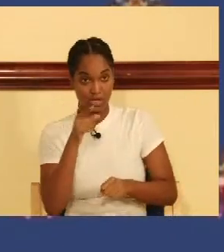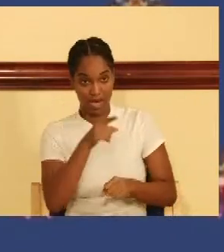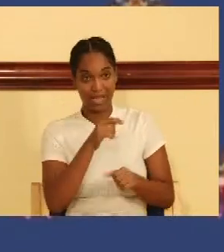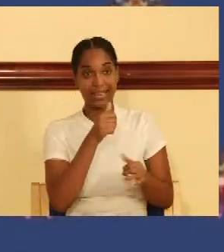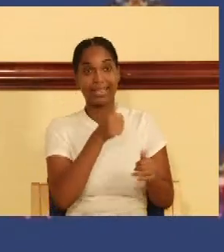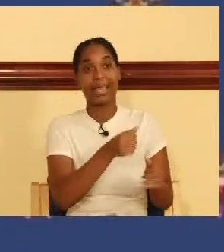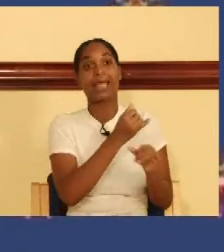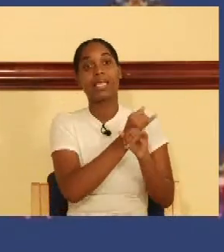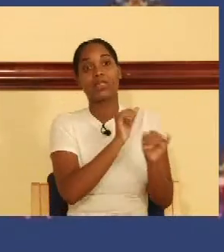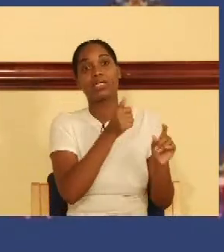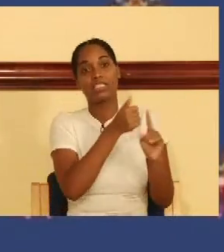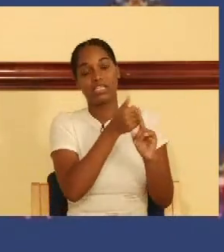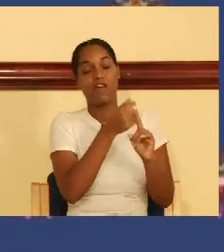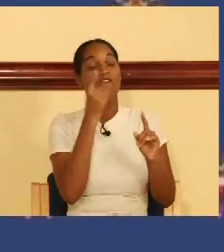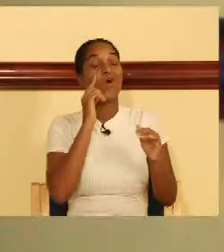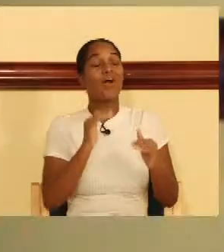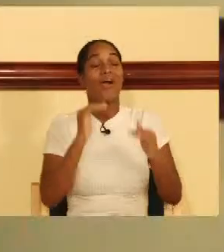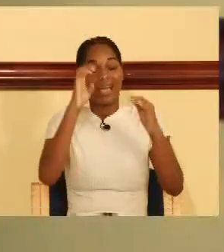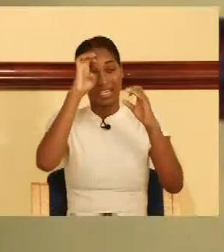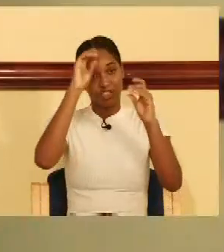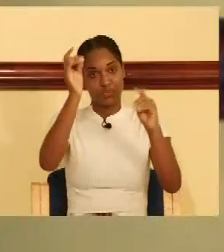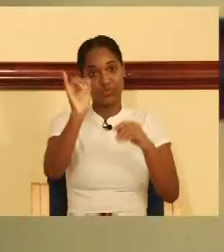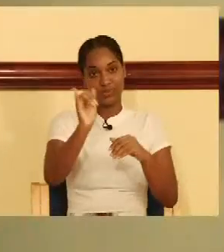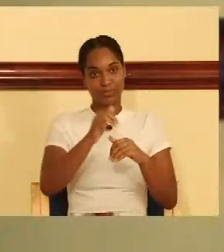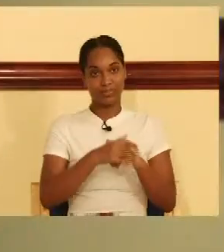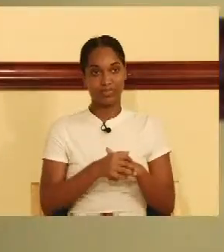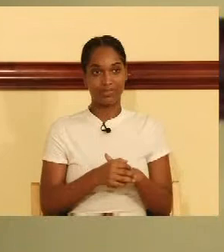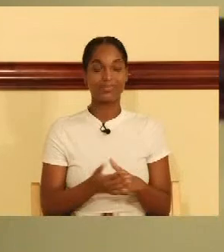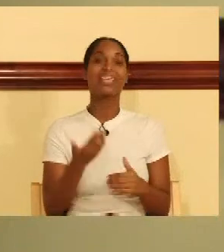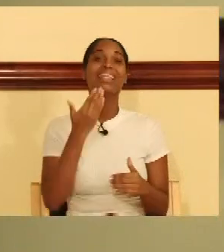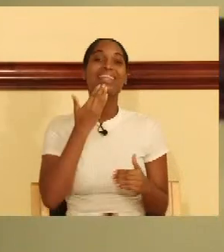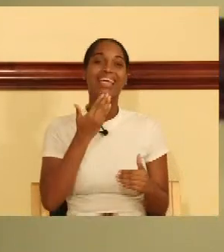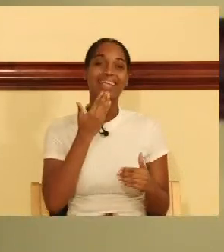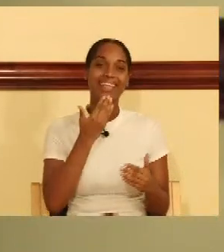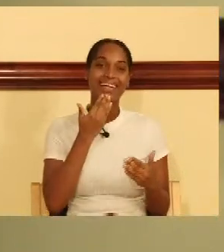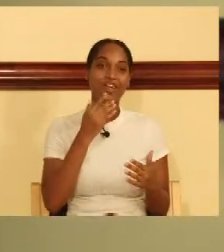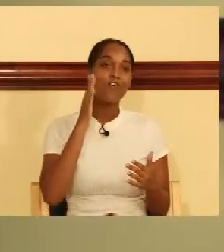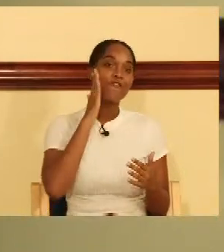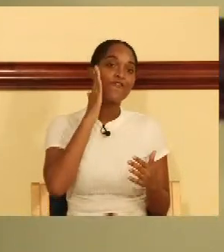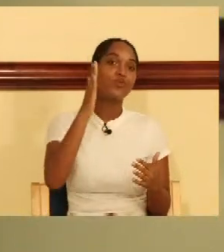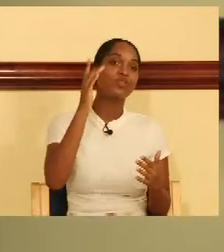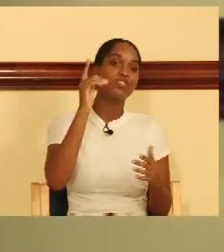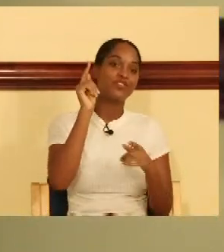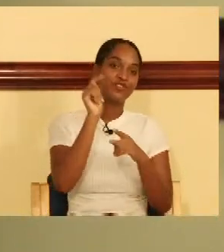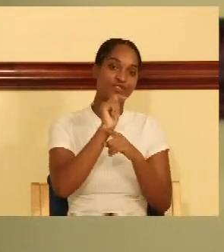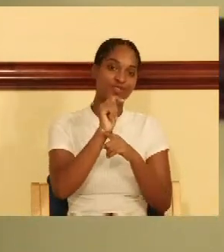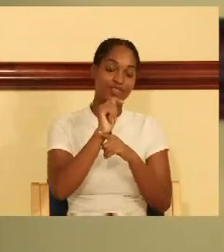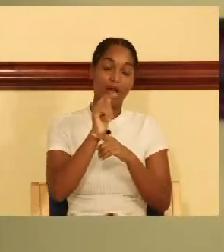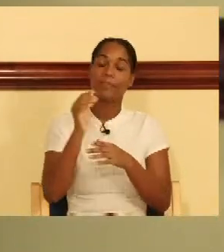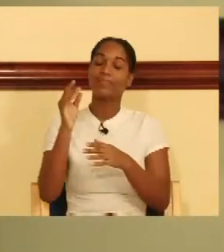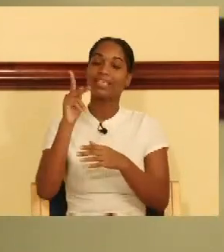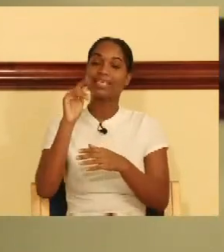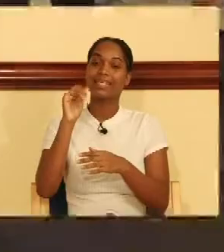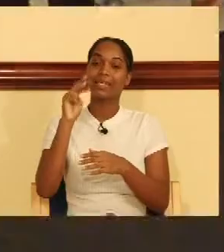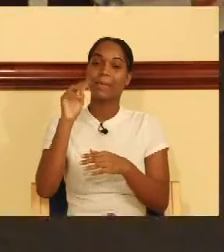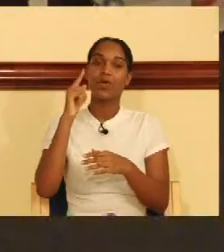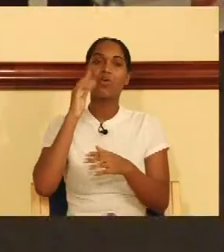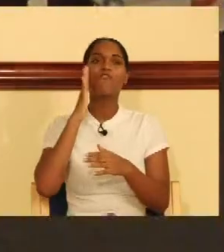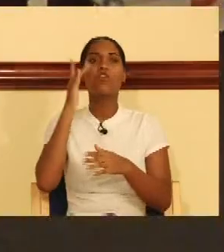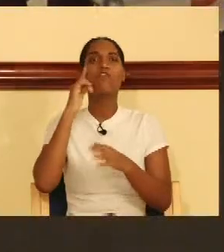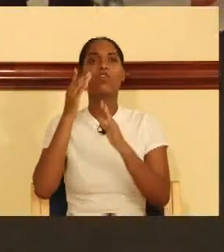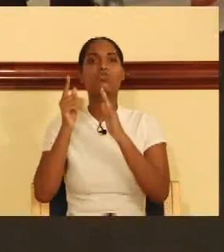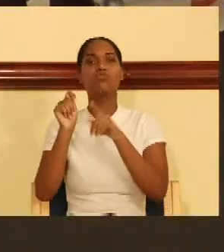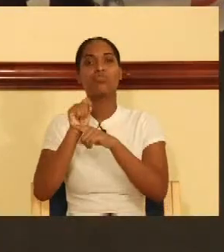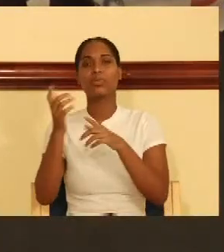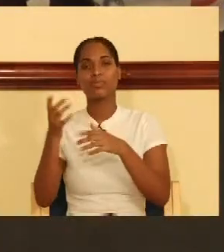or higher education. Thank you so much. Kimberly, the future of training. We are on